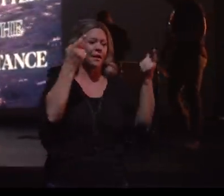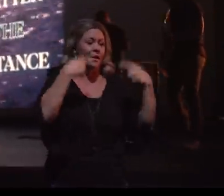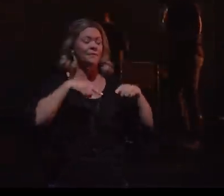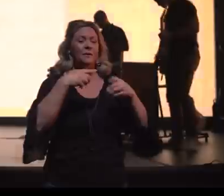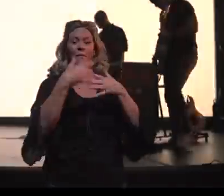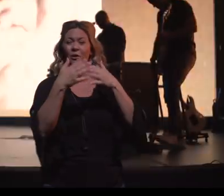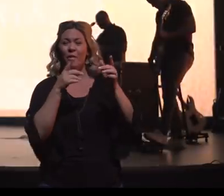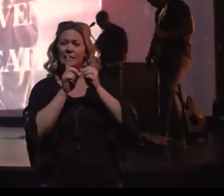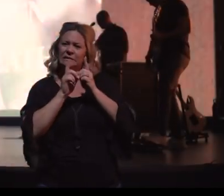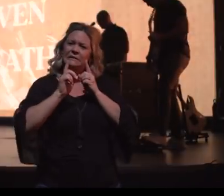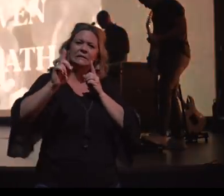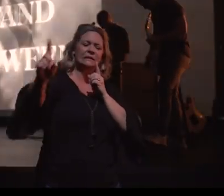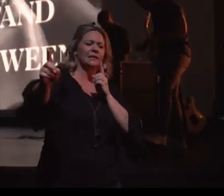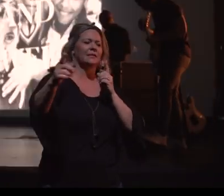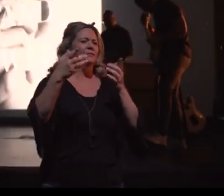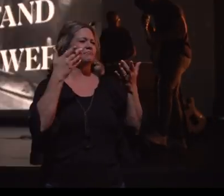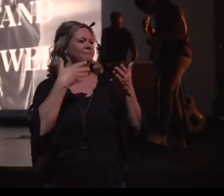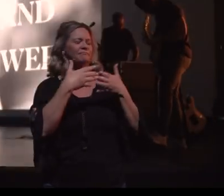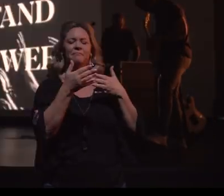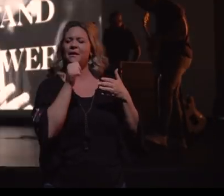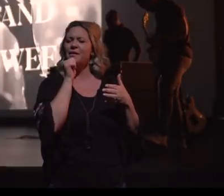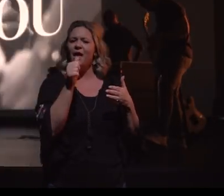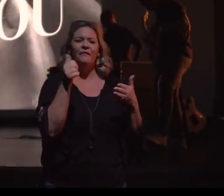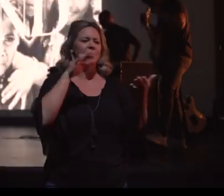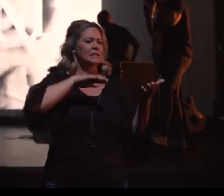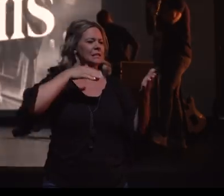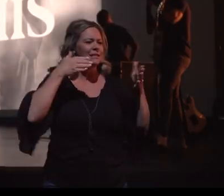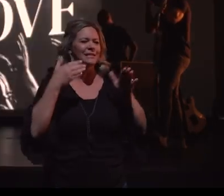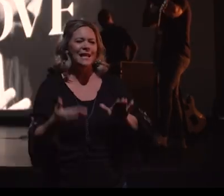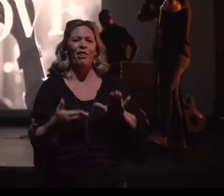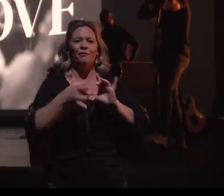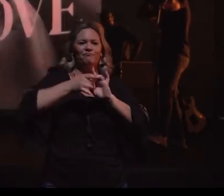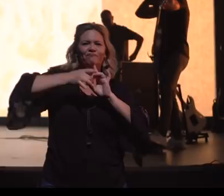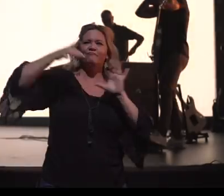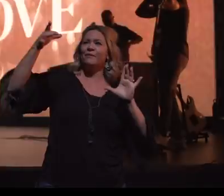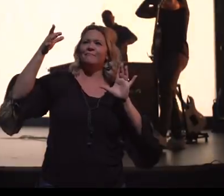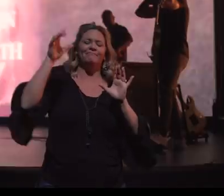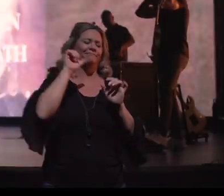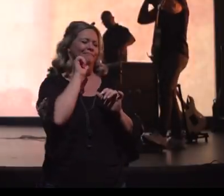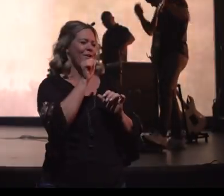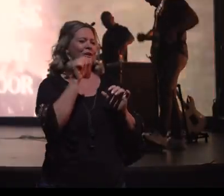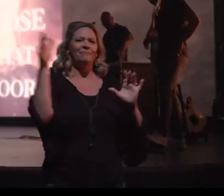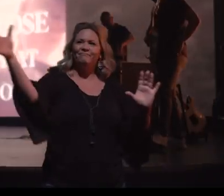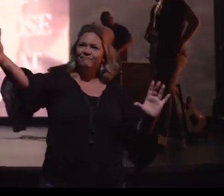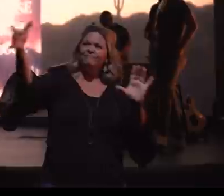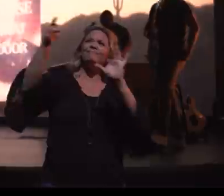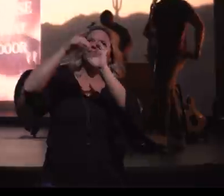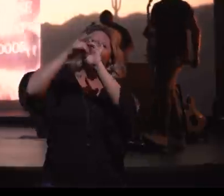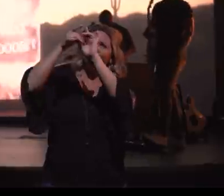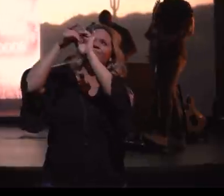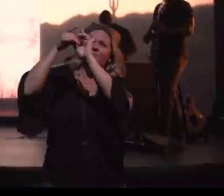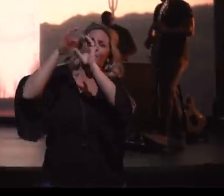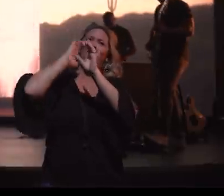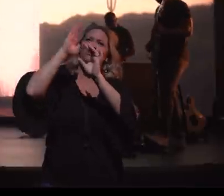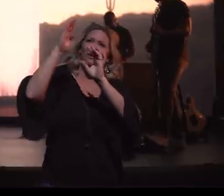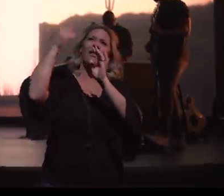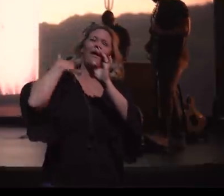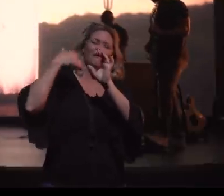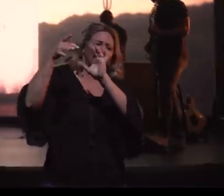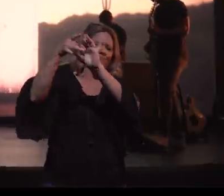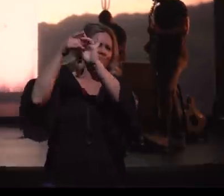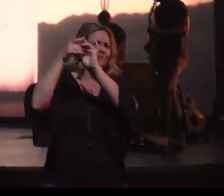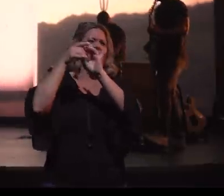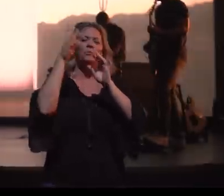the distance, not even death can stand between you and his love. Not even death can close that